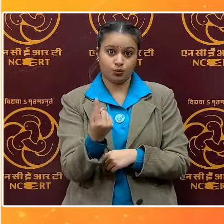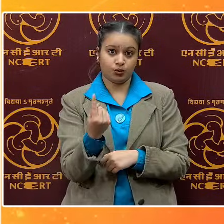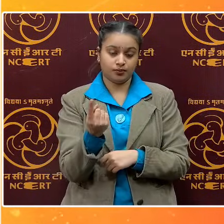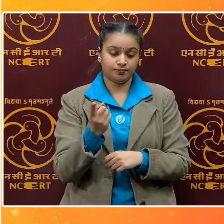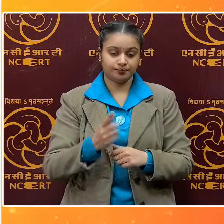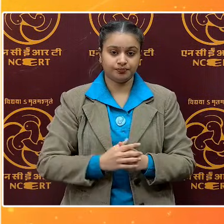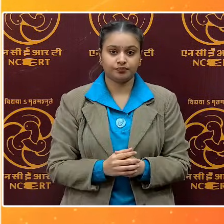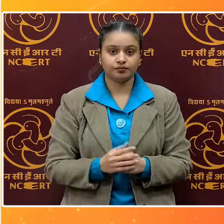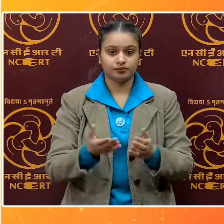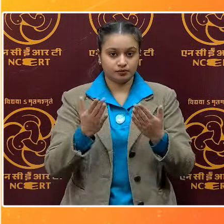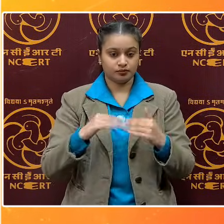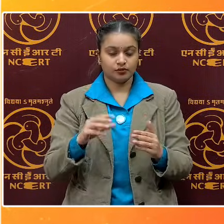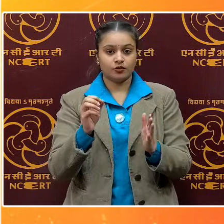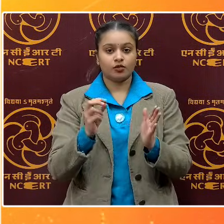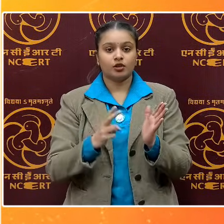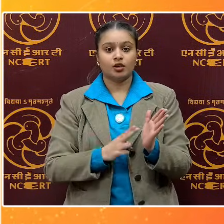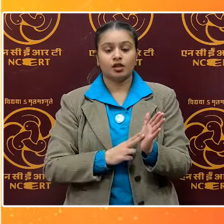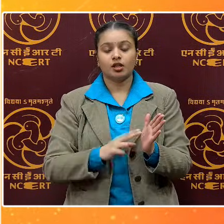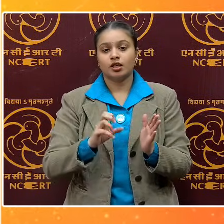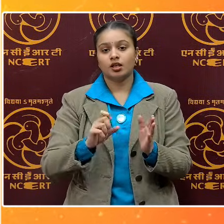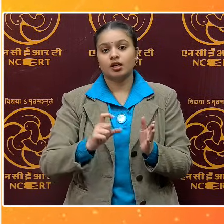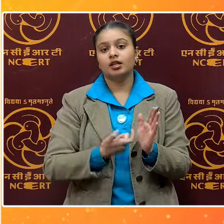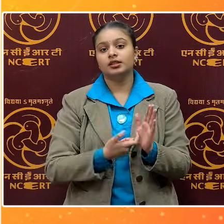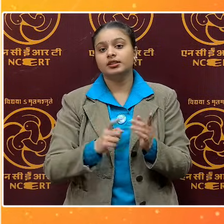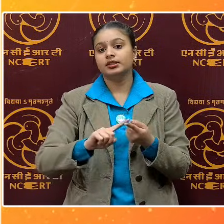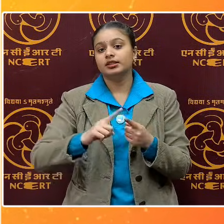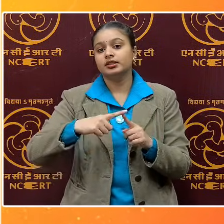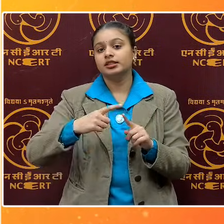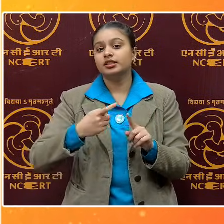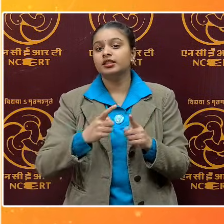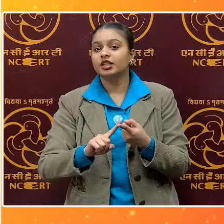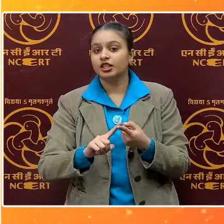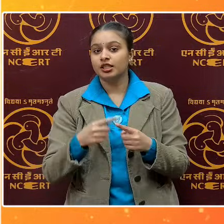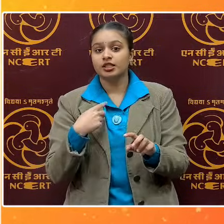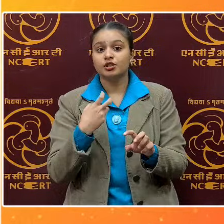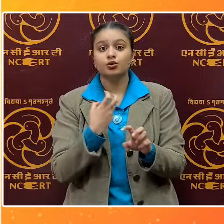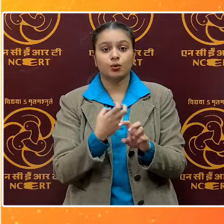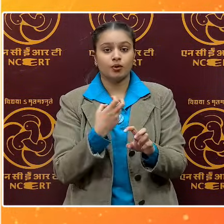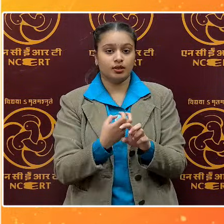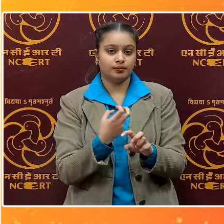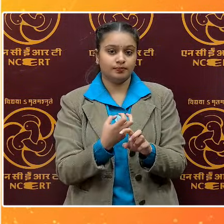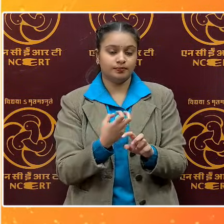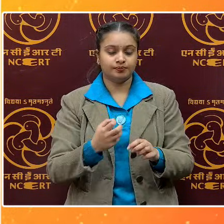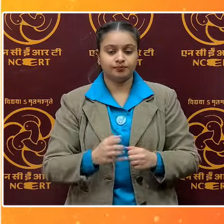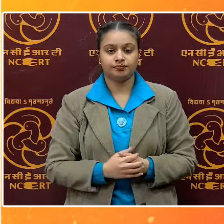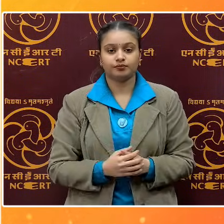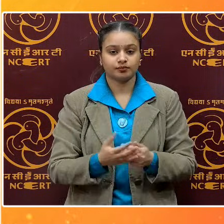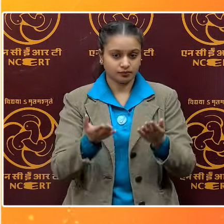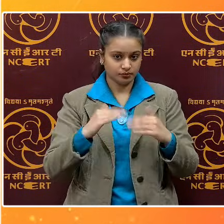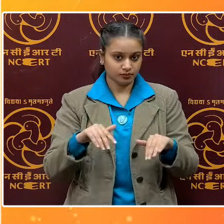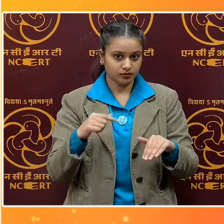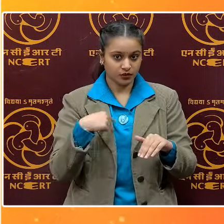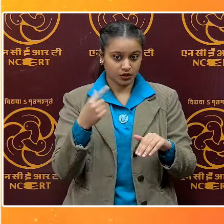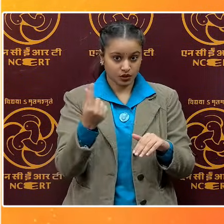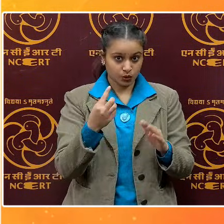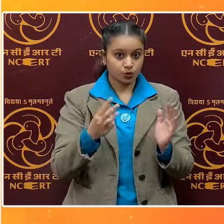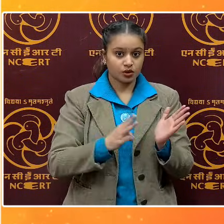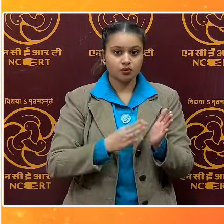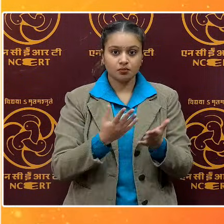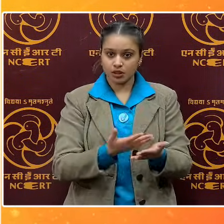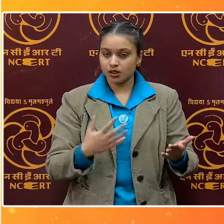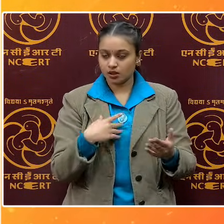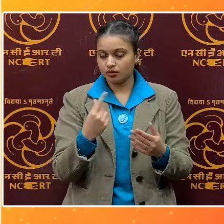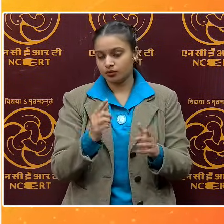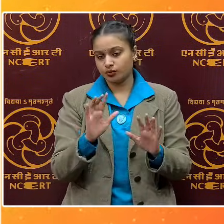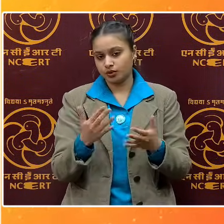And concrete. Concrete means something solid. Solid. Yeah. Yes. We use that material as well. Yeah.